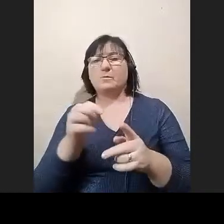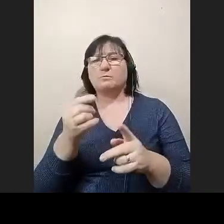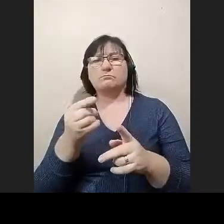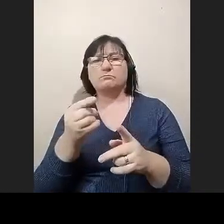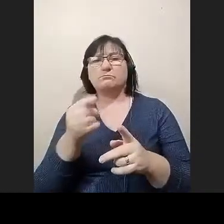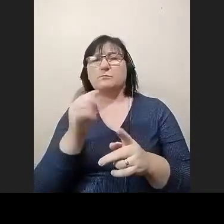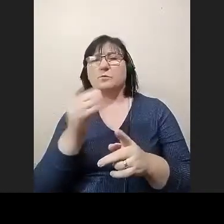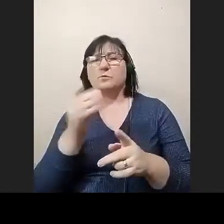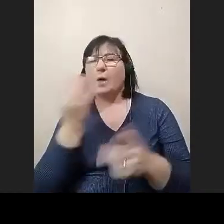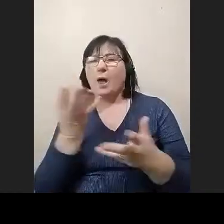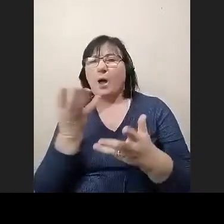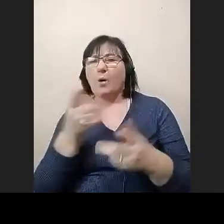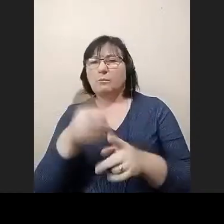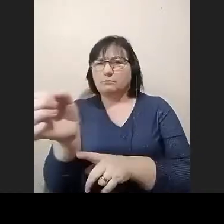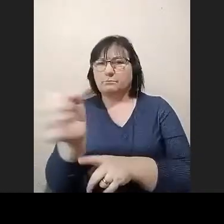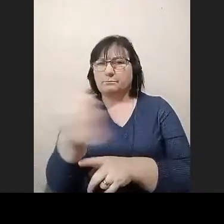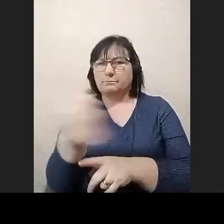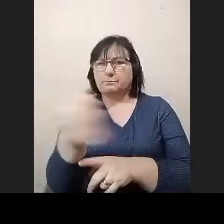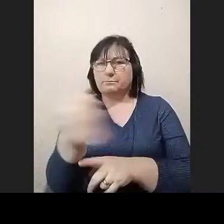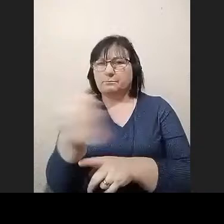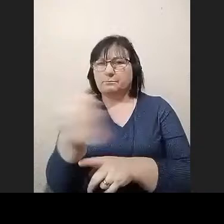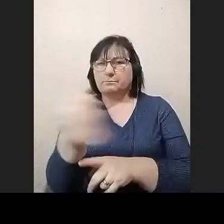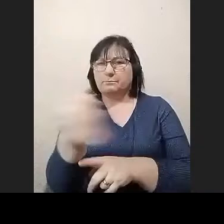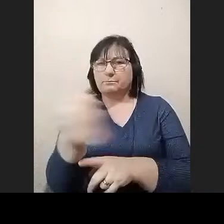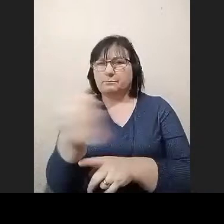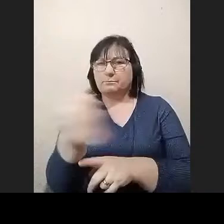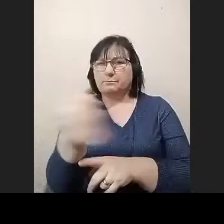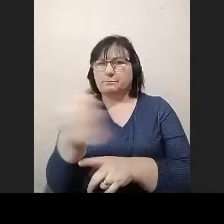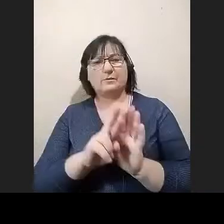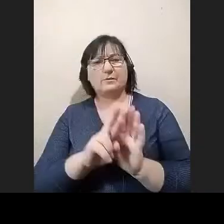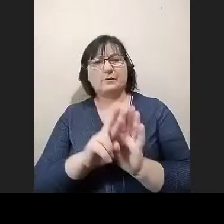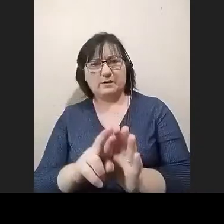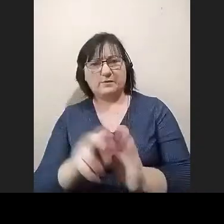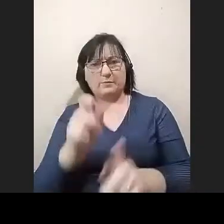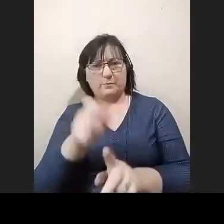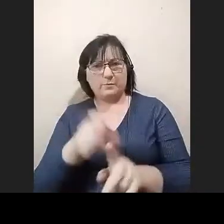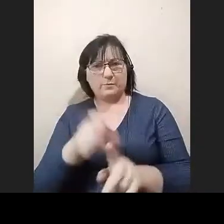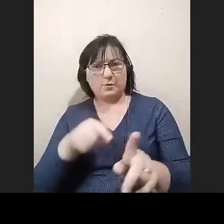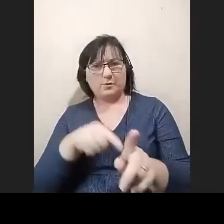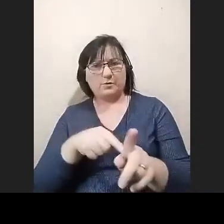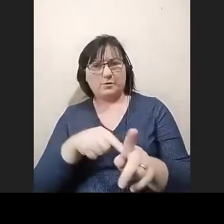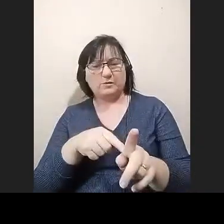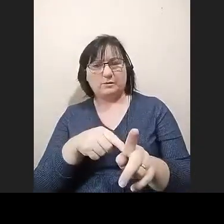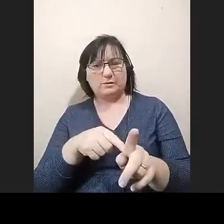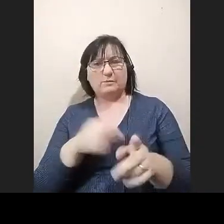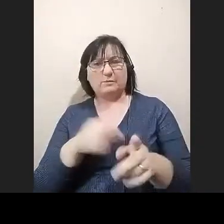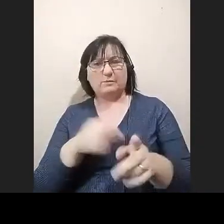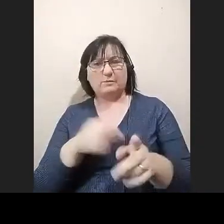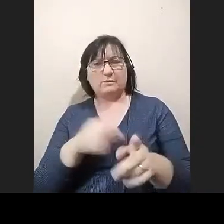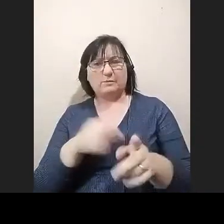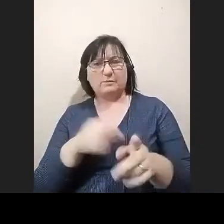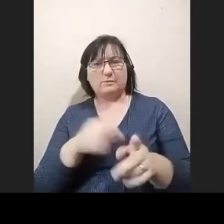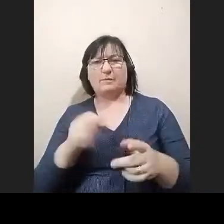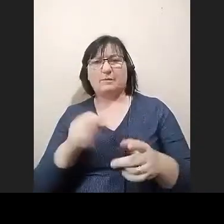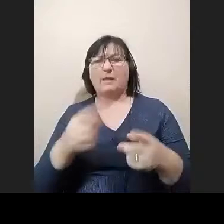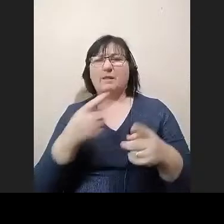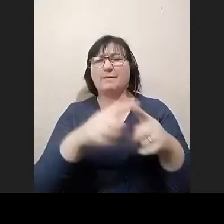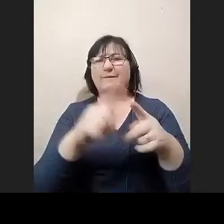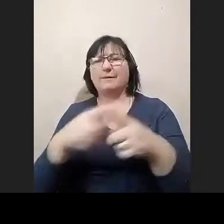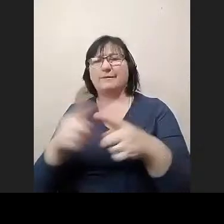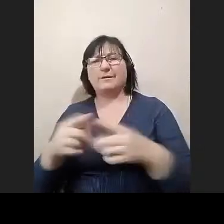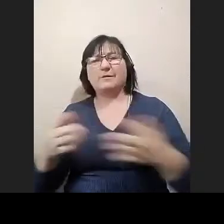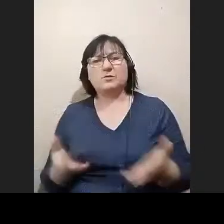representative? And how does one make correct use of the different service channels to activate the registered